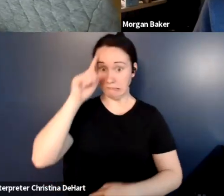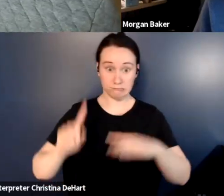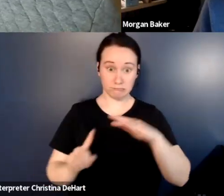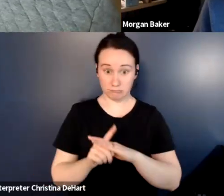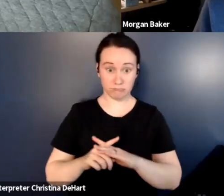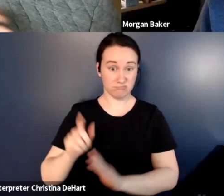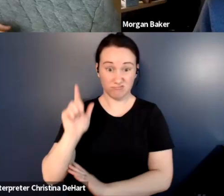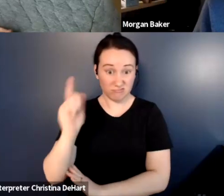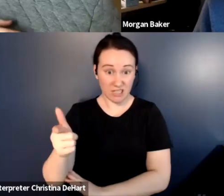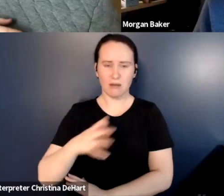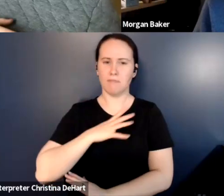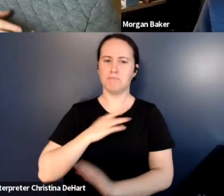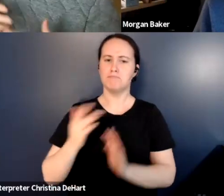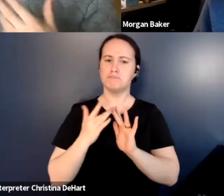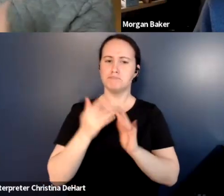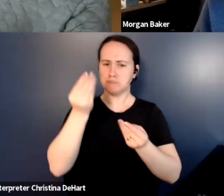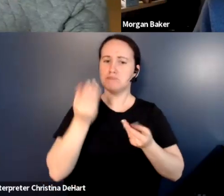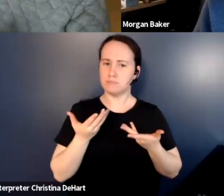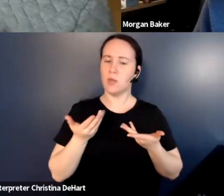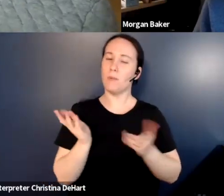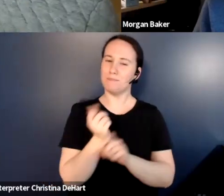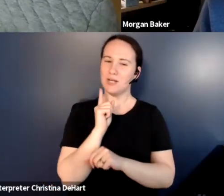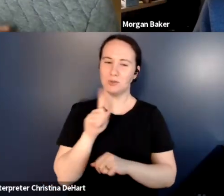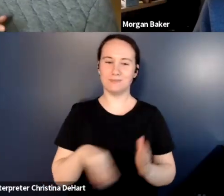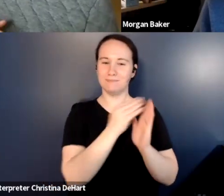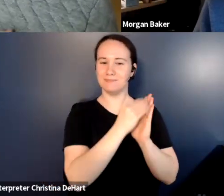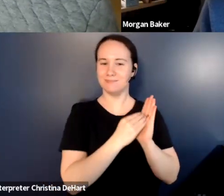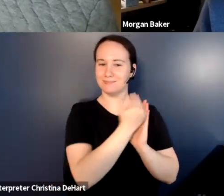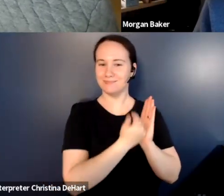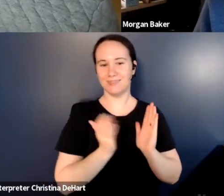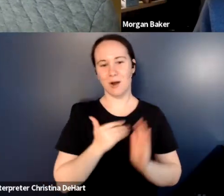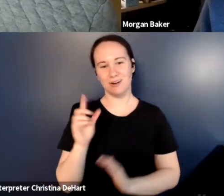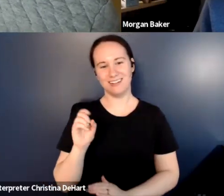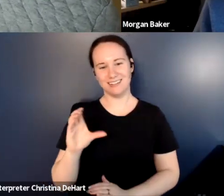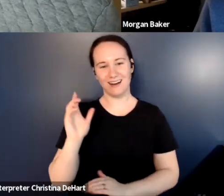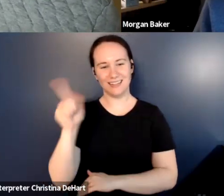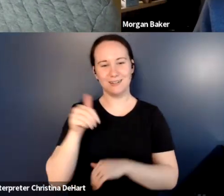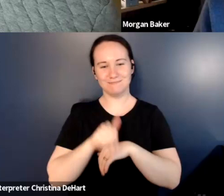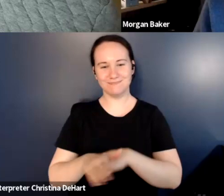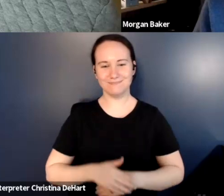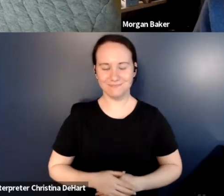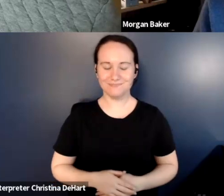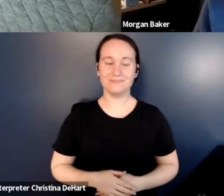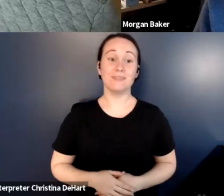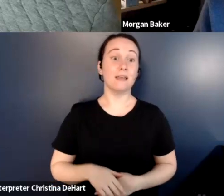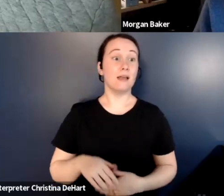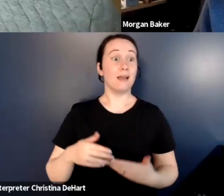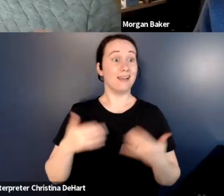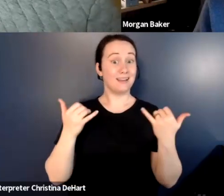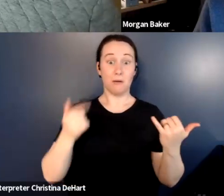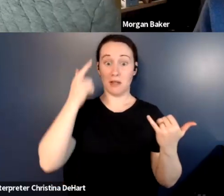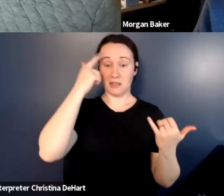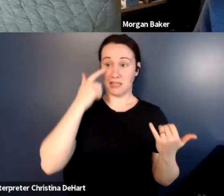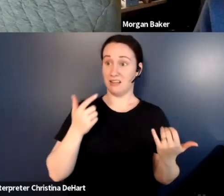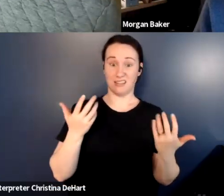afterward, reach out to us, let us know. We'll make sure that it's included in our question answer document. And with that, I think that's all